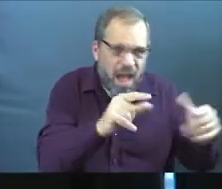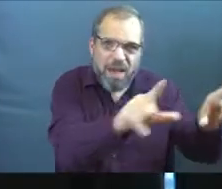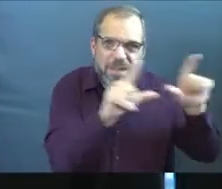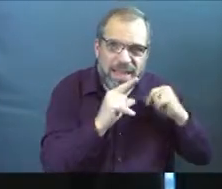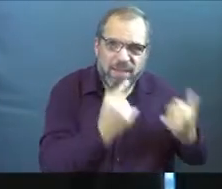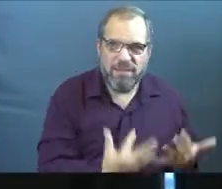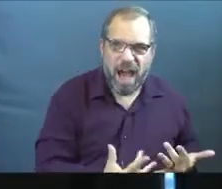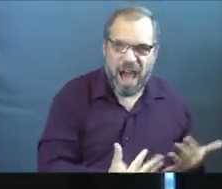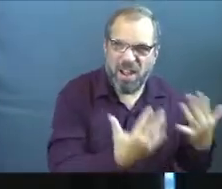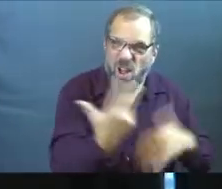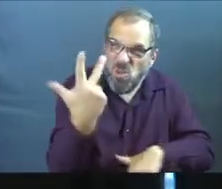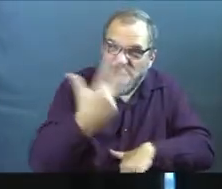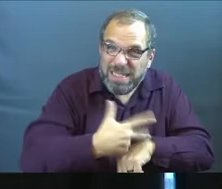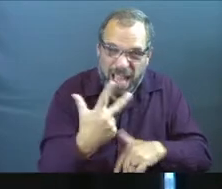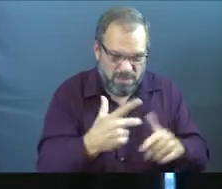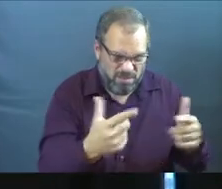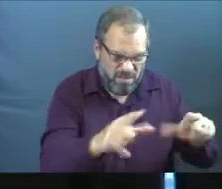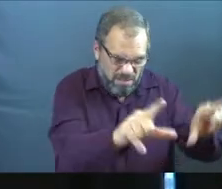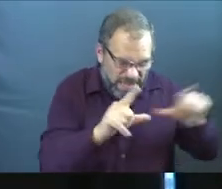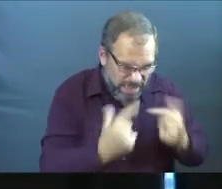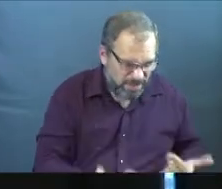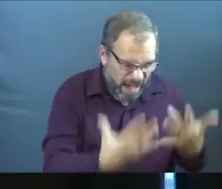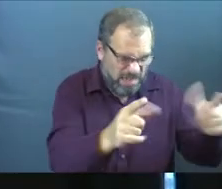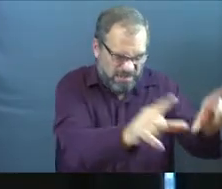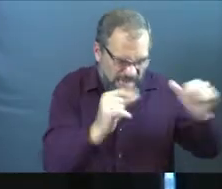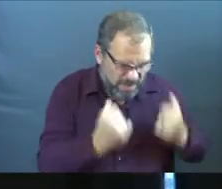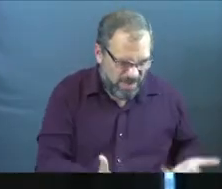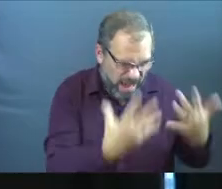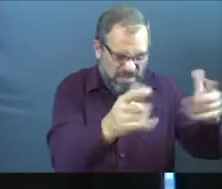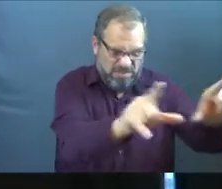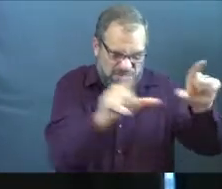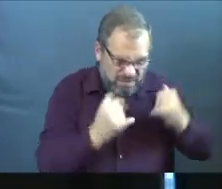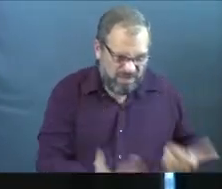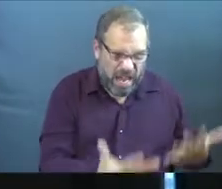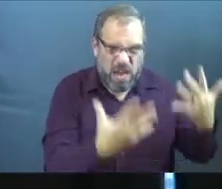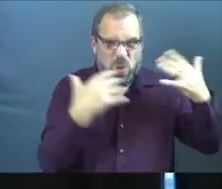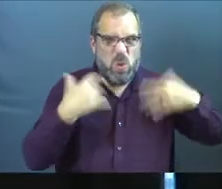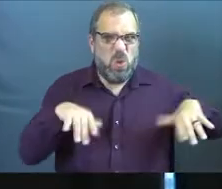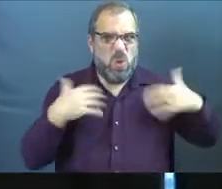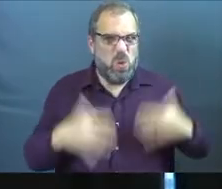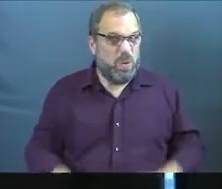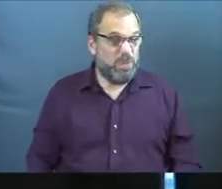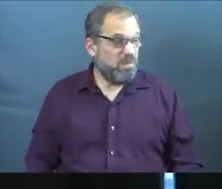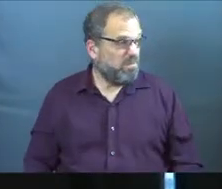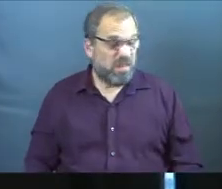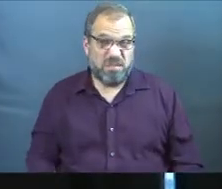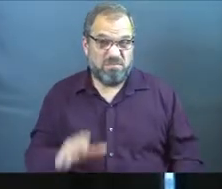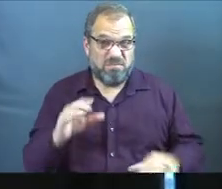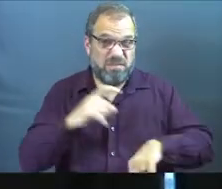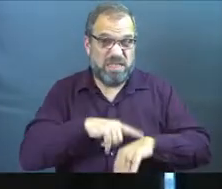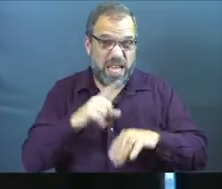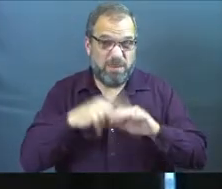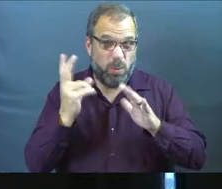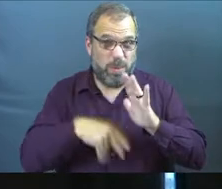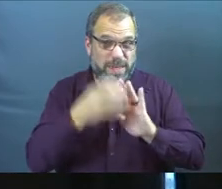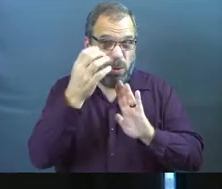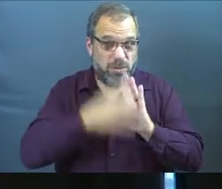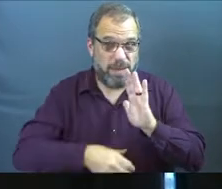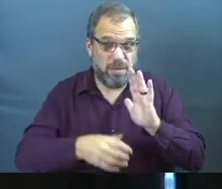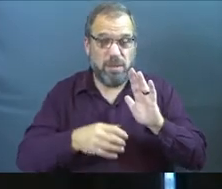the lake of fire. Three times, lake of fire. So just really quick, wanted to take more time and read that whole